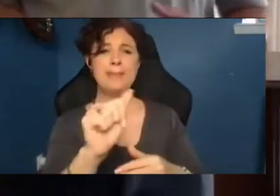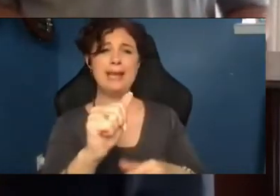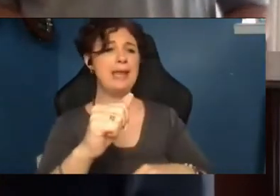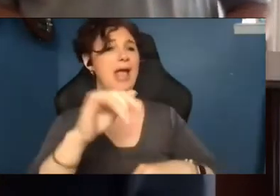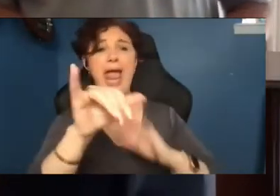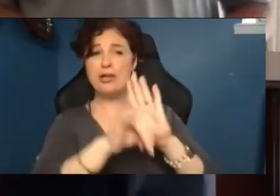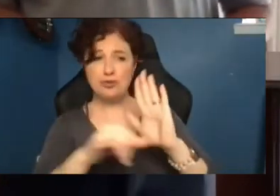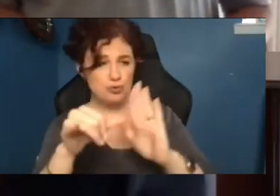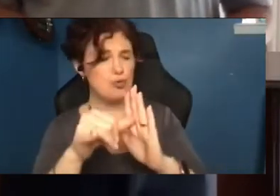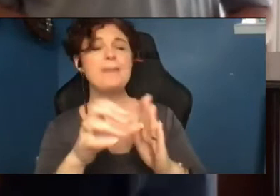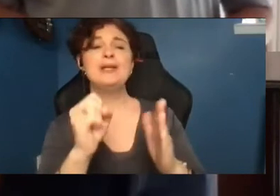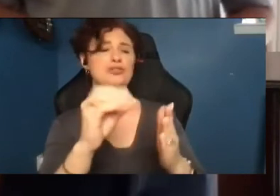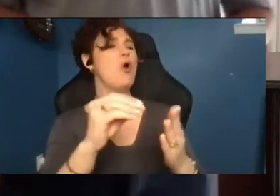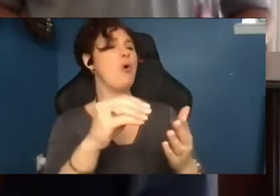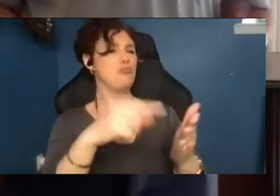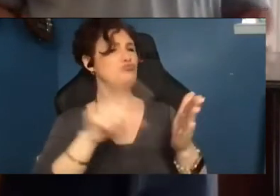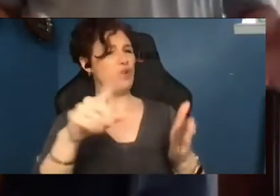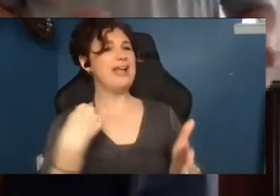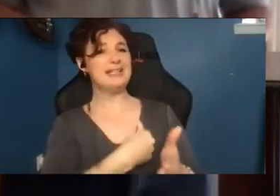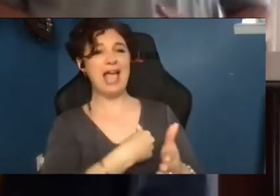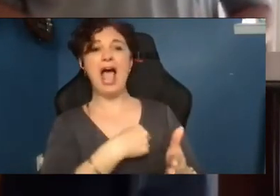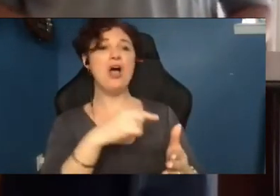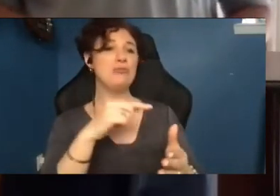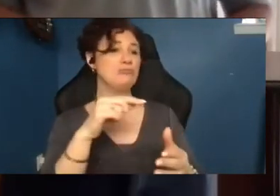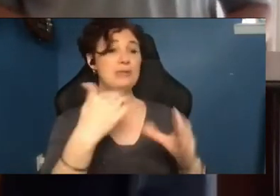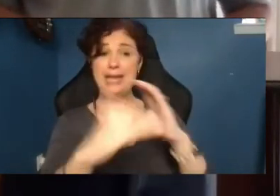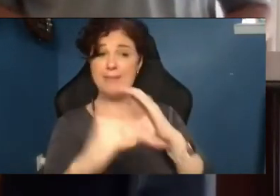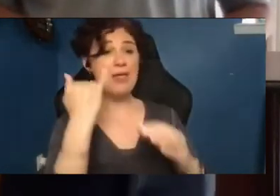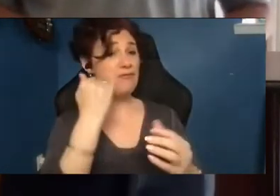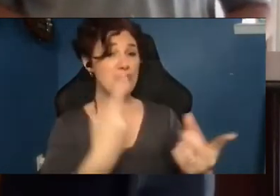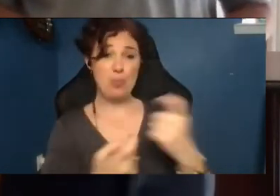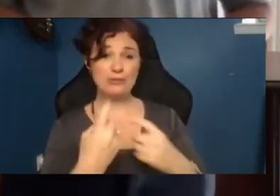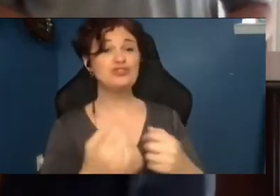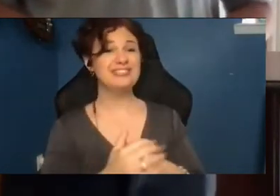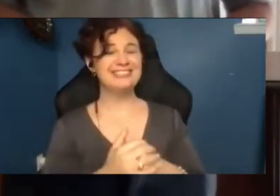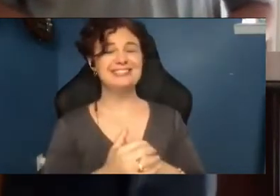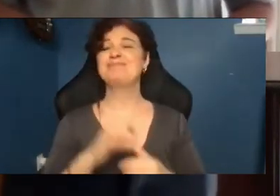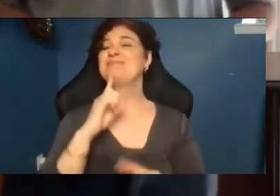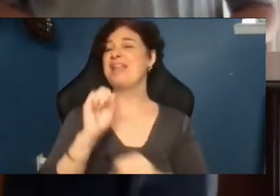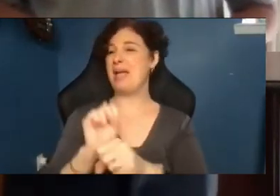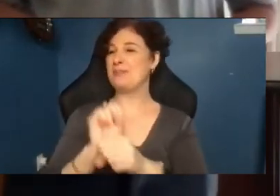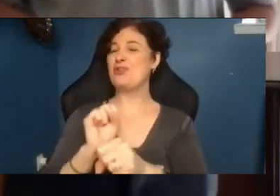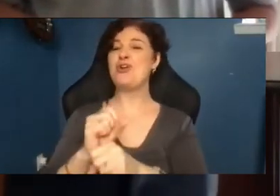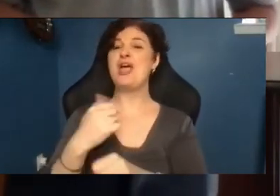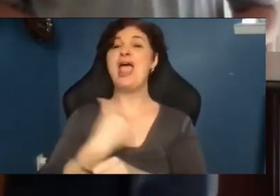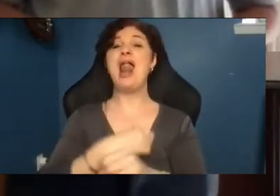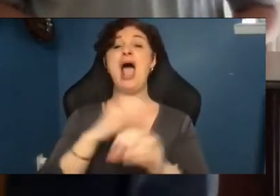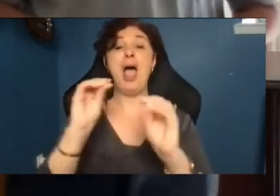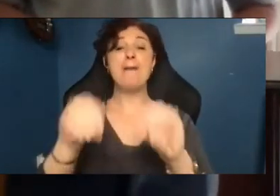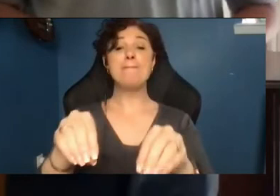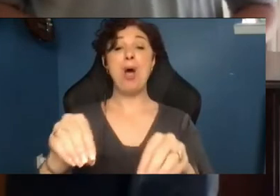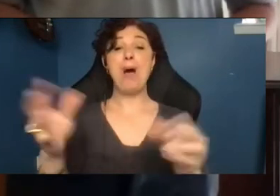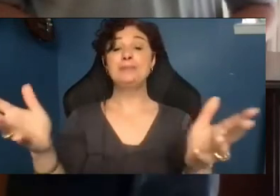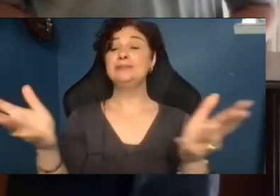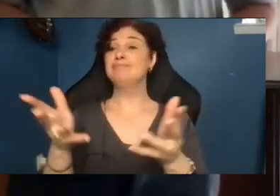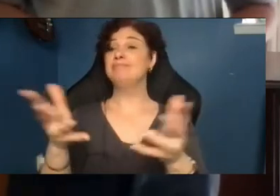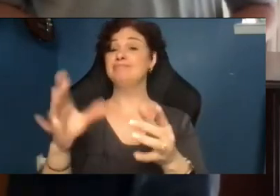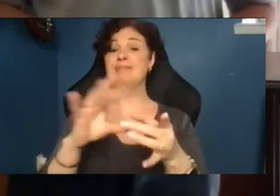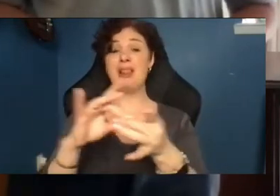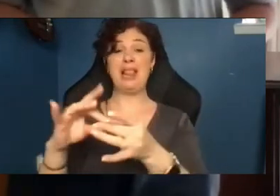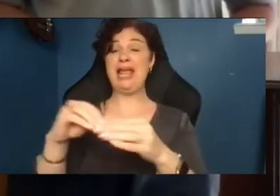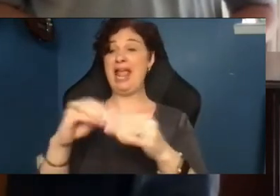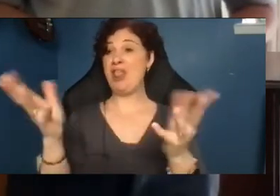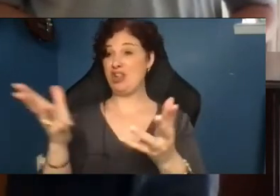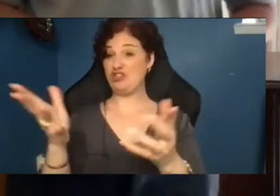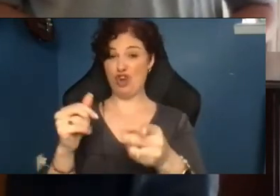YouTube. So by all means, check us out. Shoot us an email if you have any questions. Absolutely. And I popped it in the link in